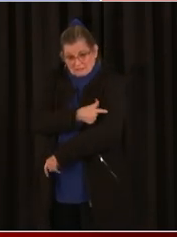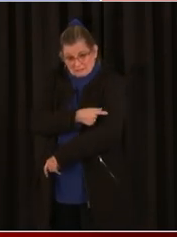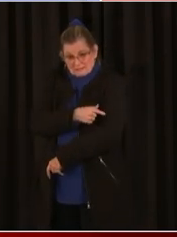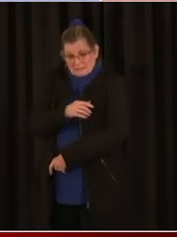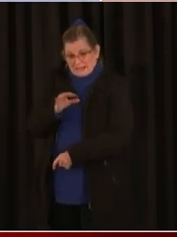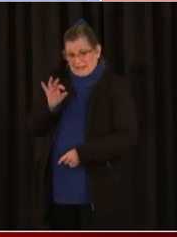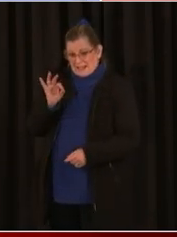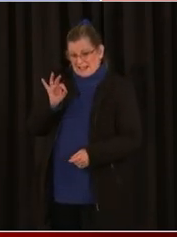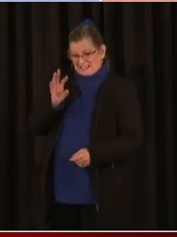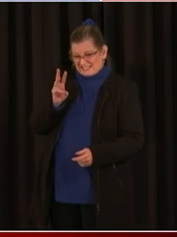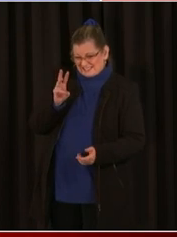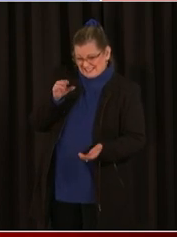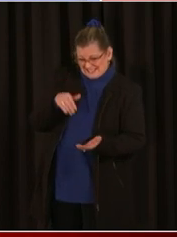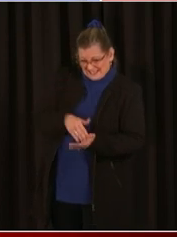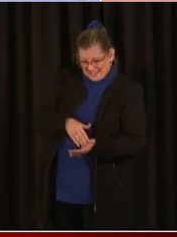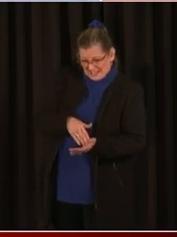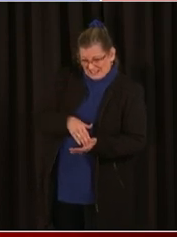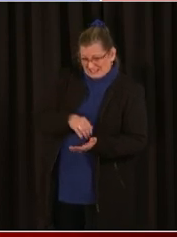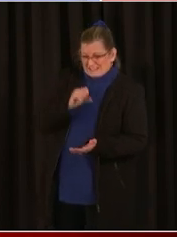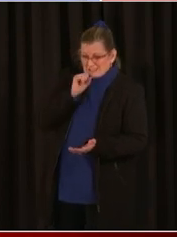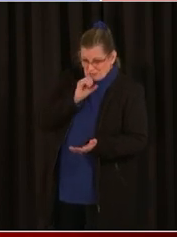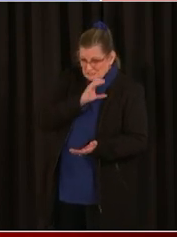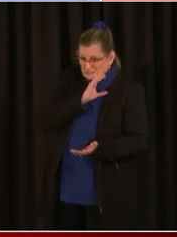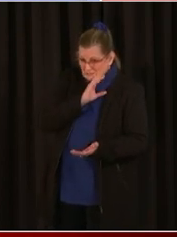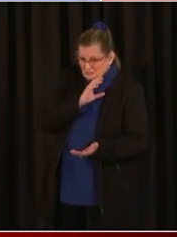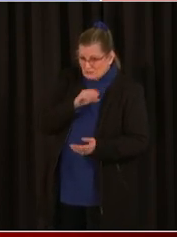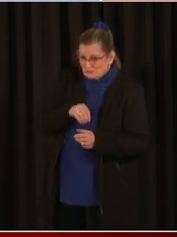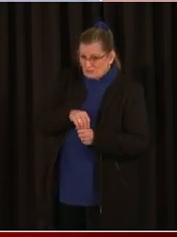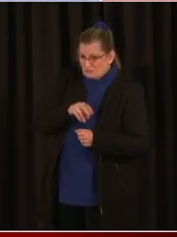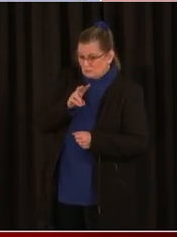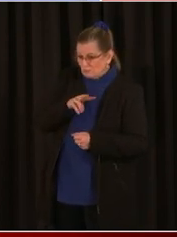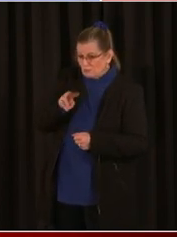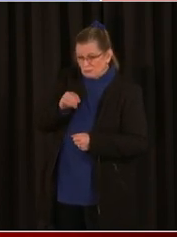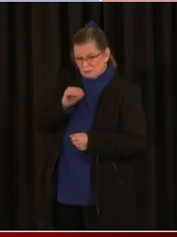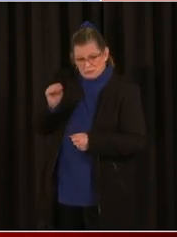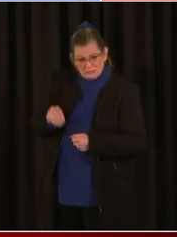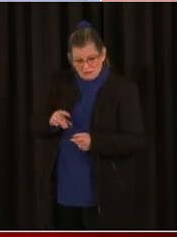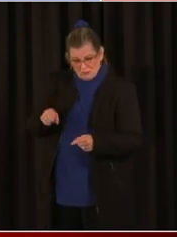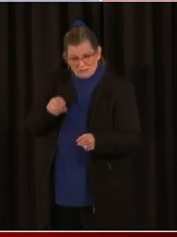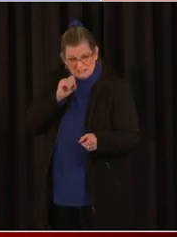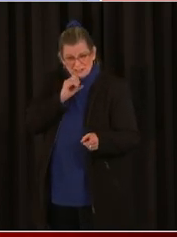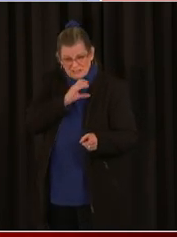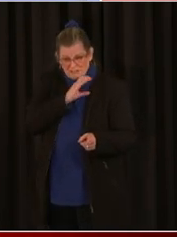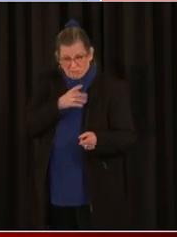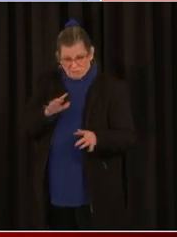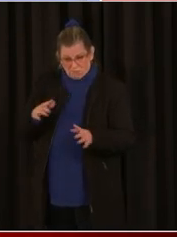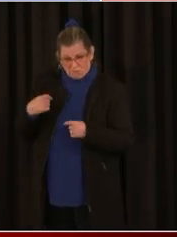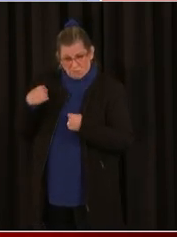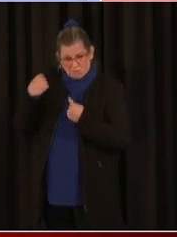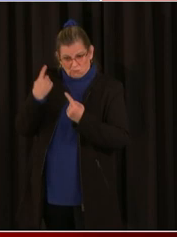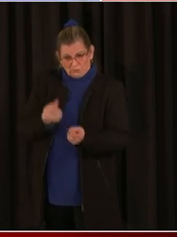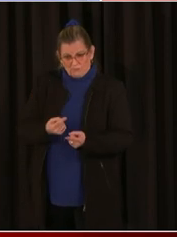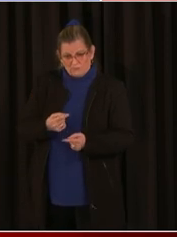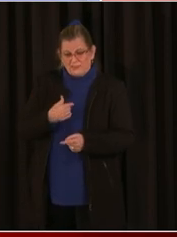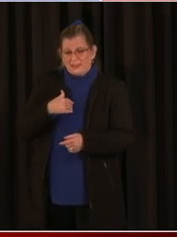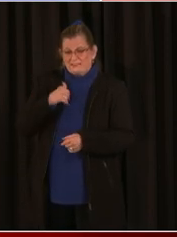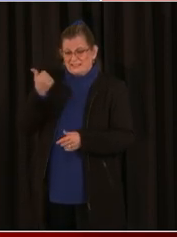86,000 seniors. We've gotten 22% of them, or 1 in 5 of them, vaccinated so far. But when we receive